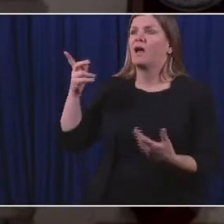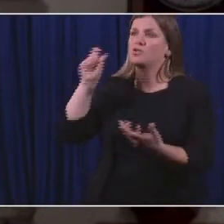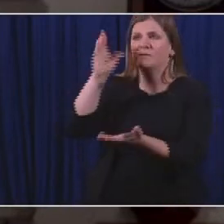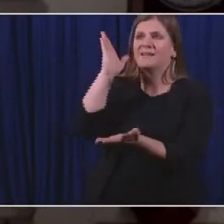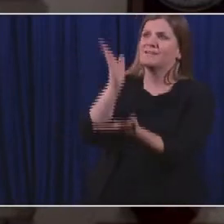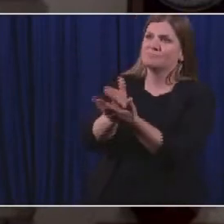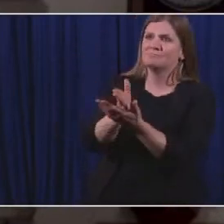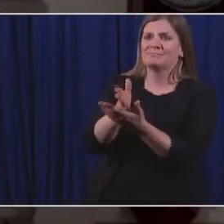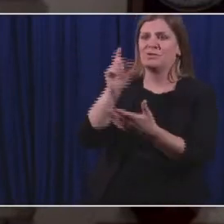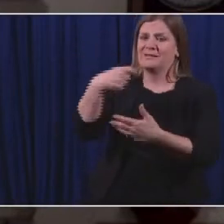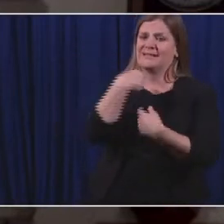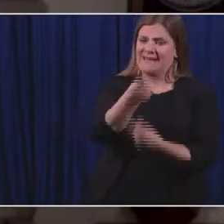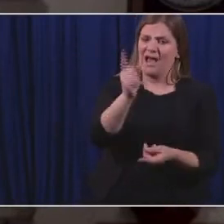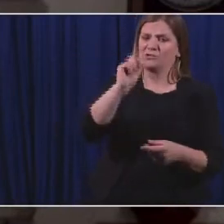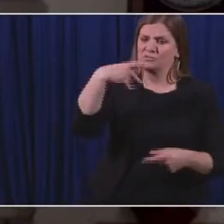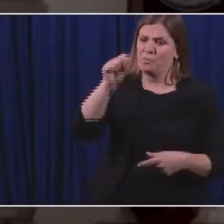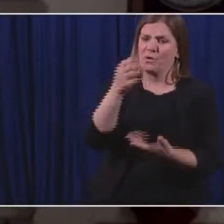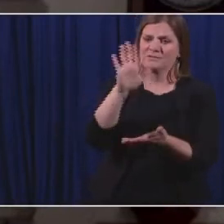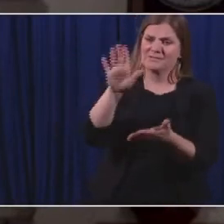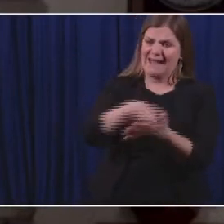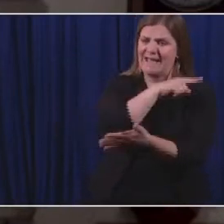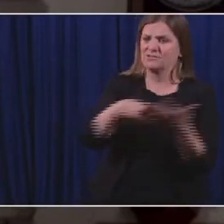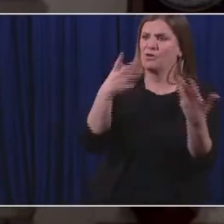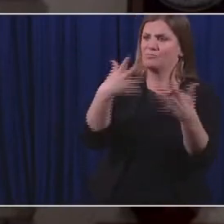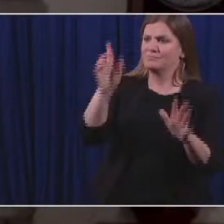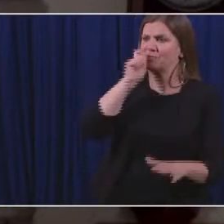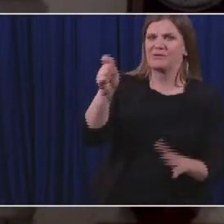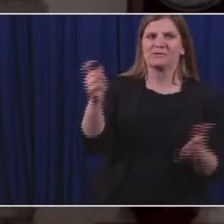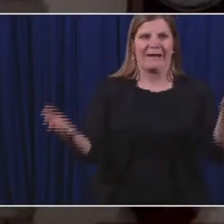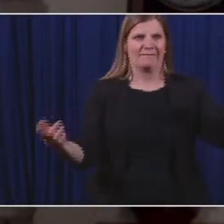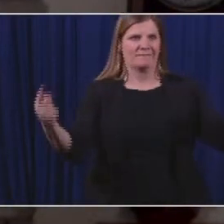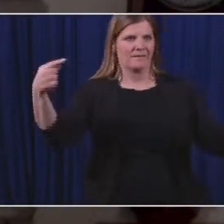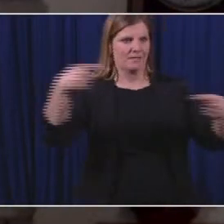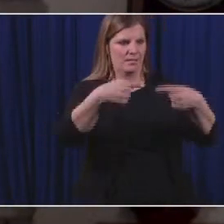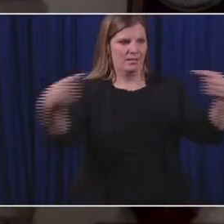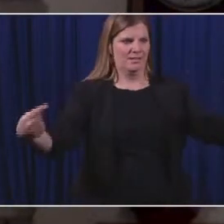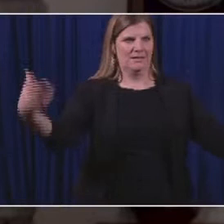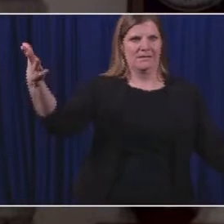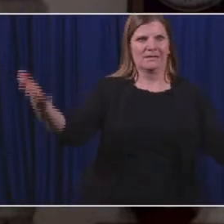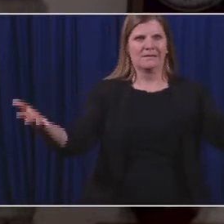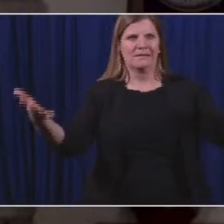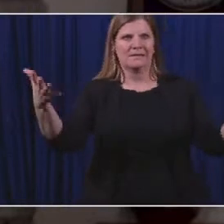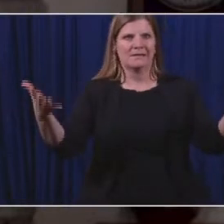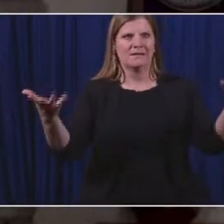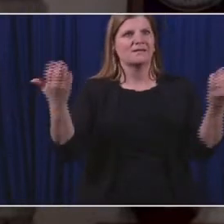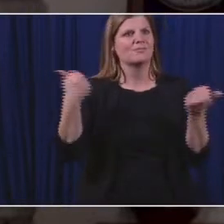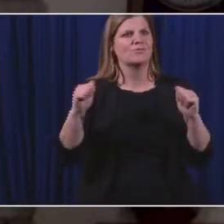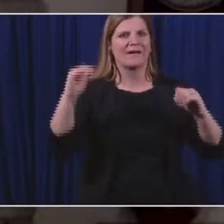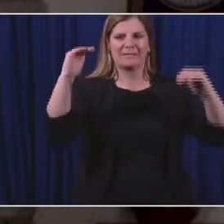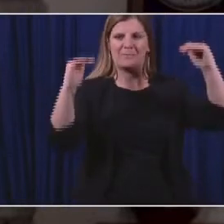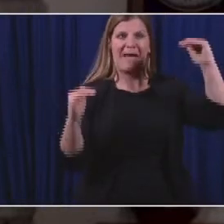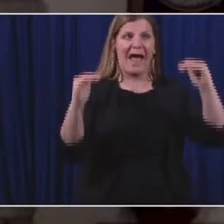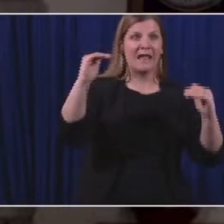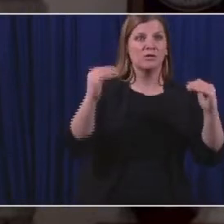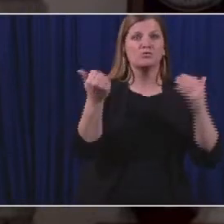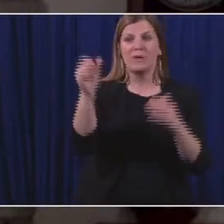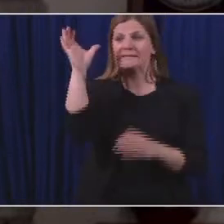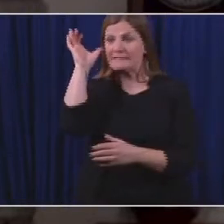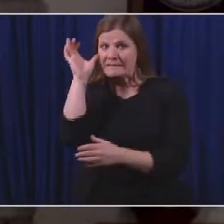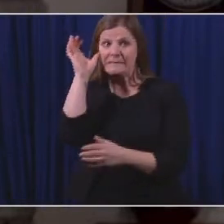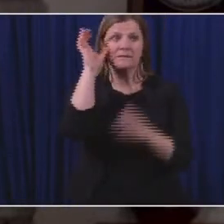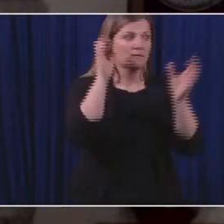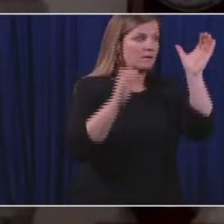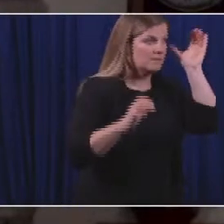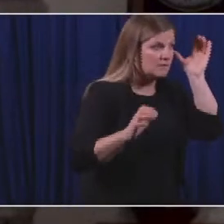right now. So we're trying to balance these things out. We're trying to listen to people. We're trying to